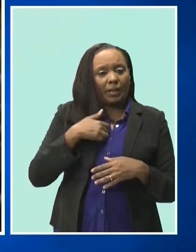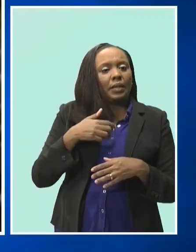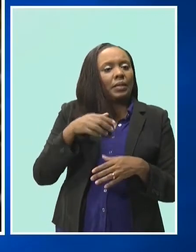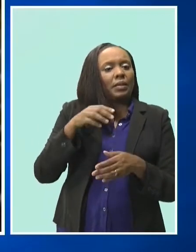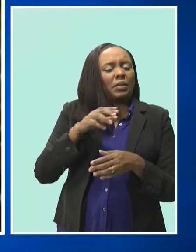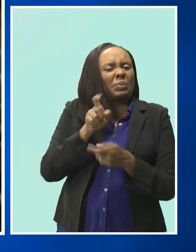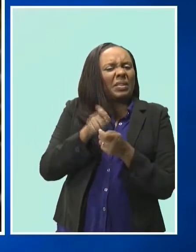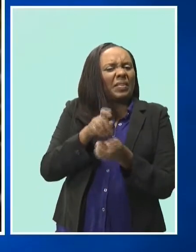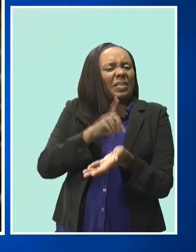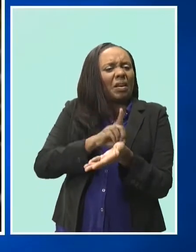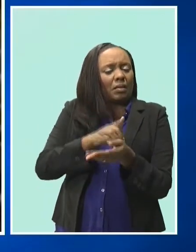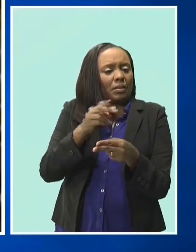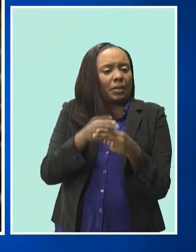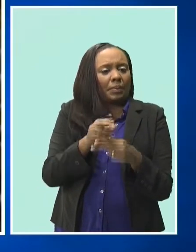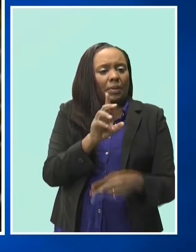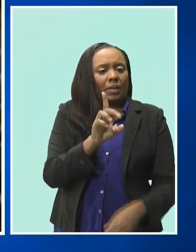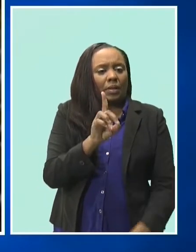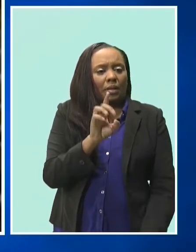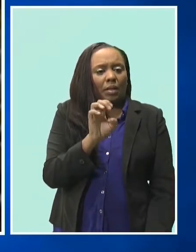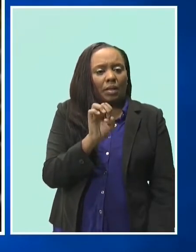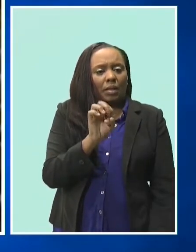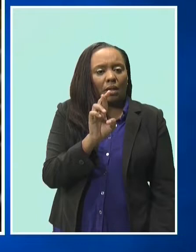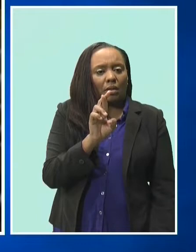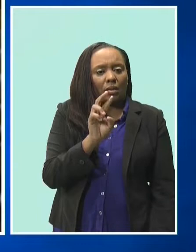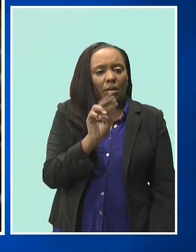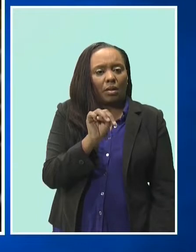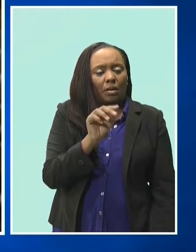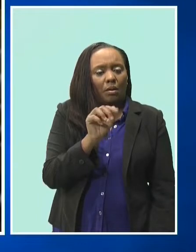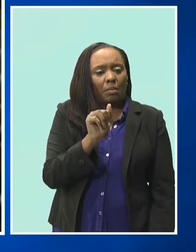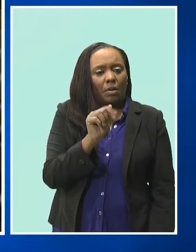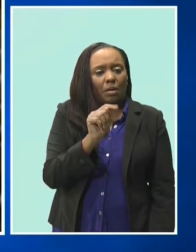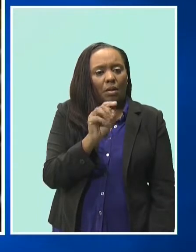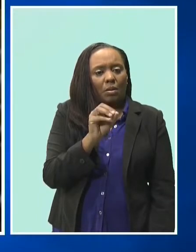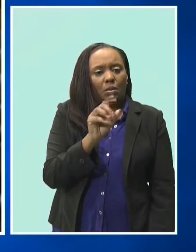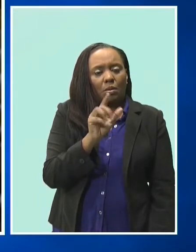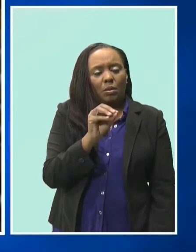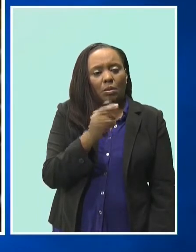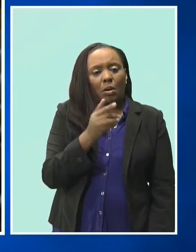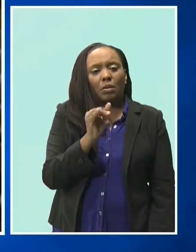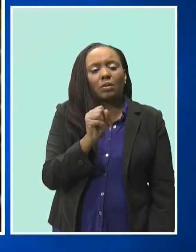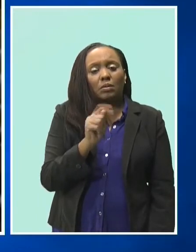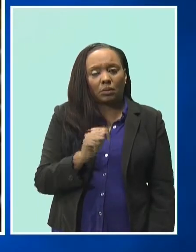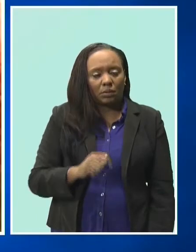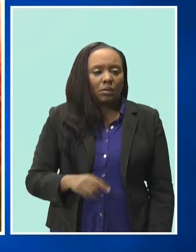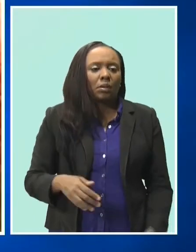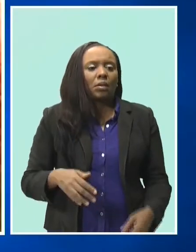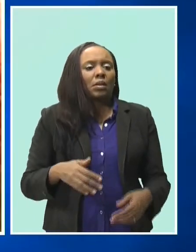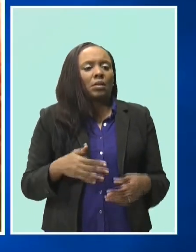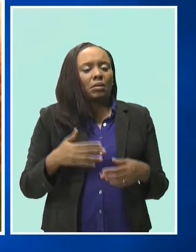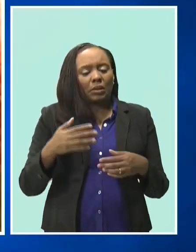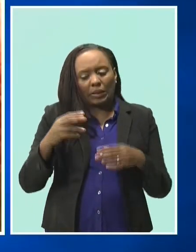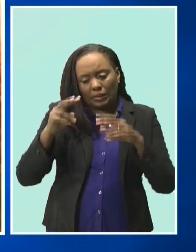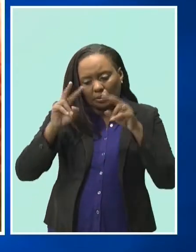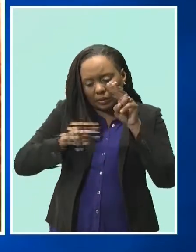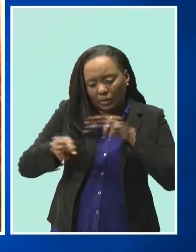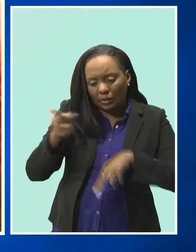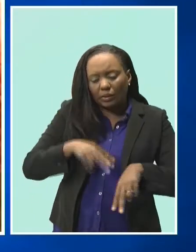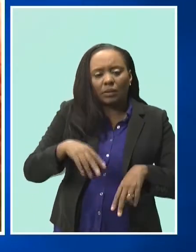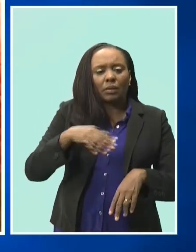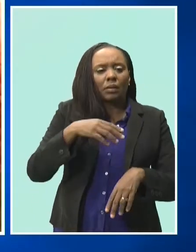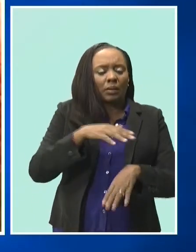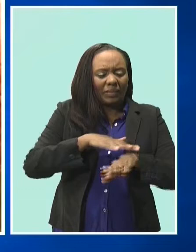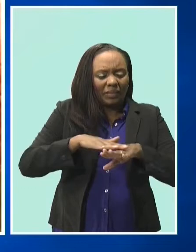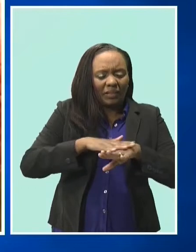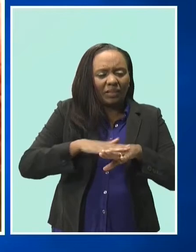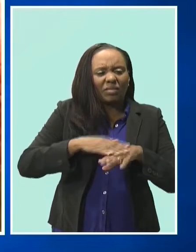redness. You can get little blisters, you can get dryness, and the skin gets more sensitive, and you can get an itchy rash